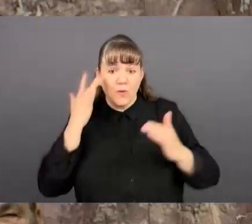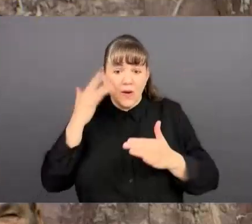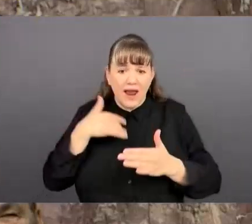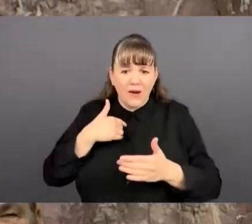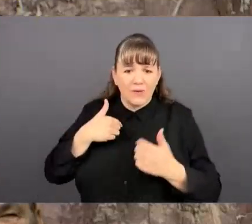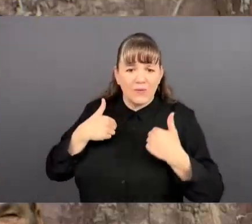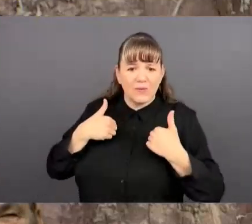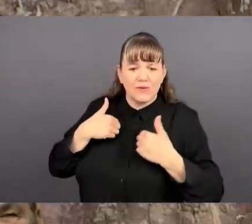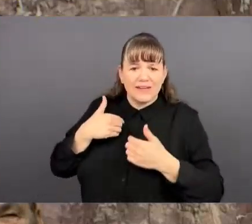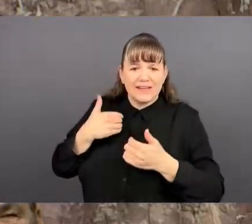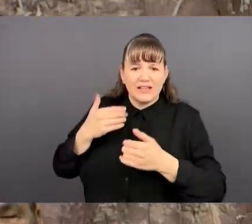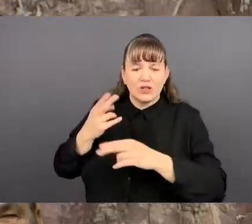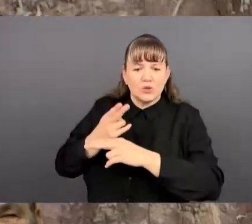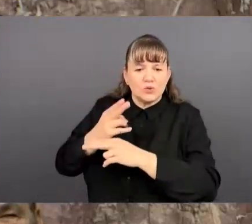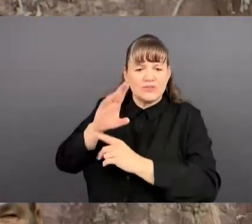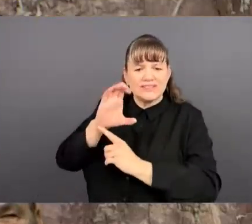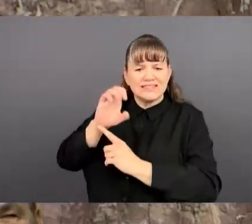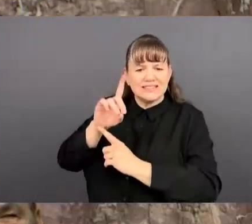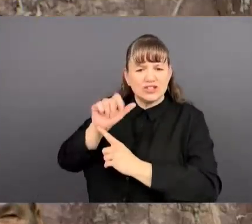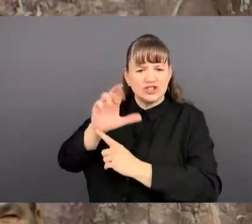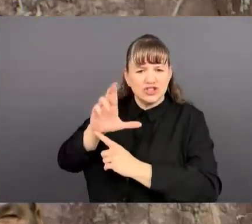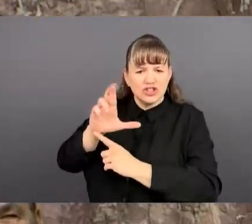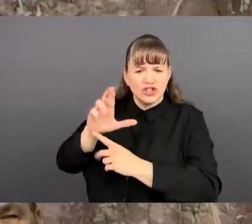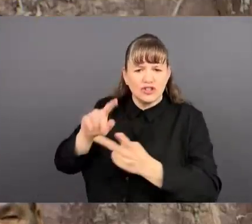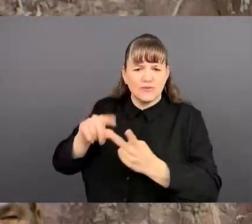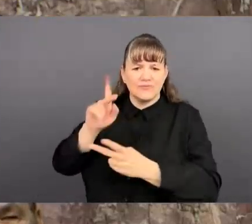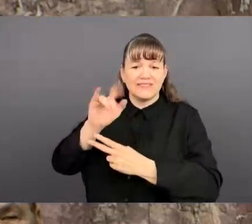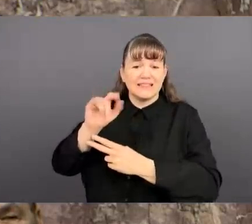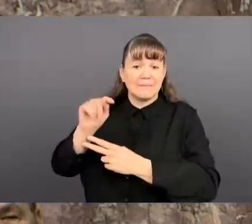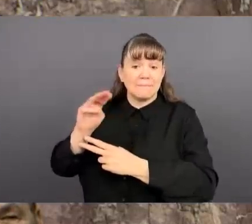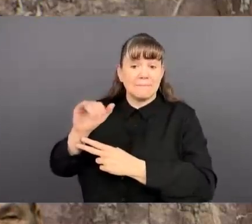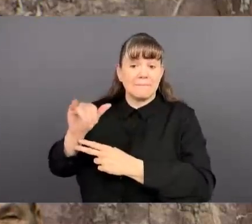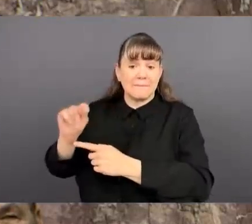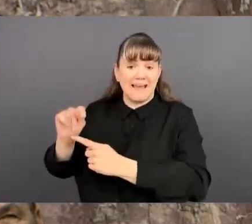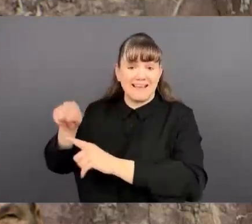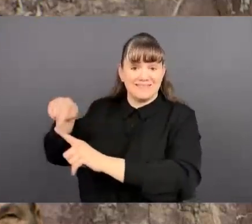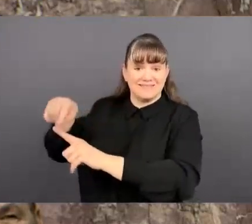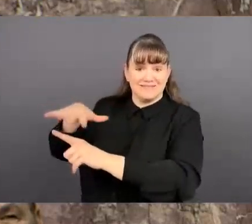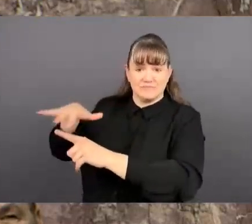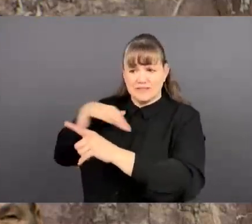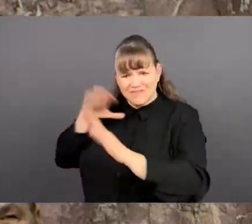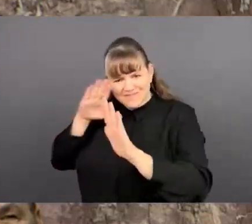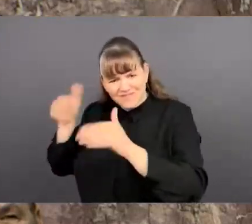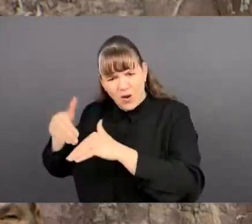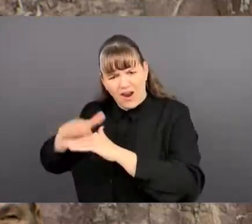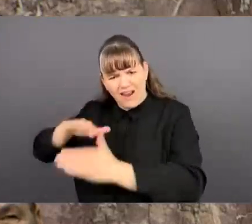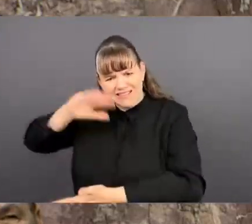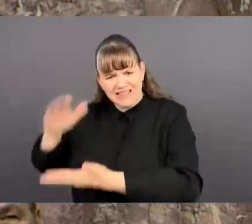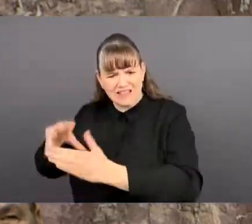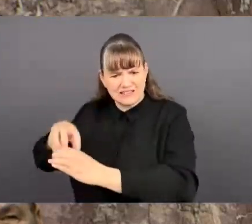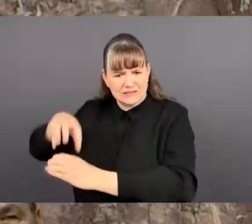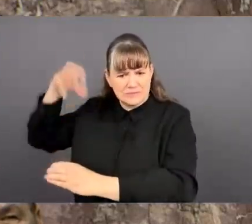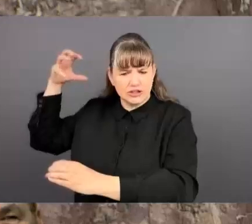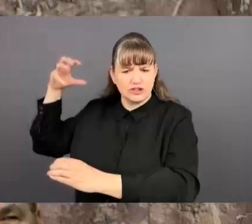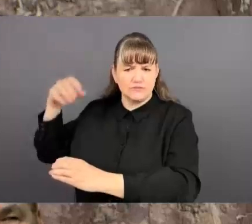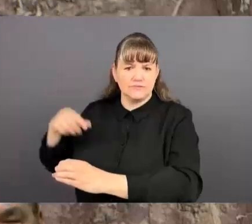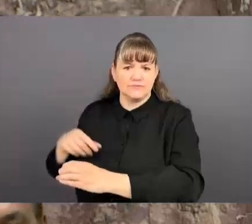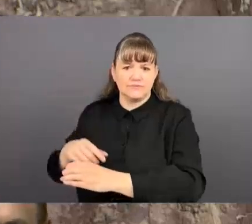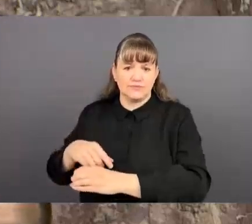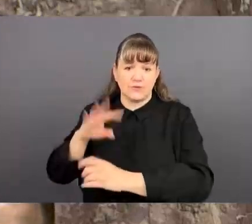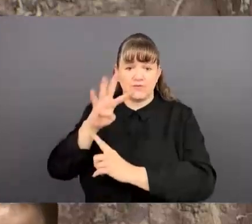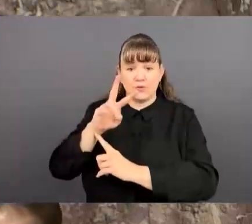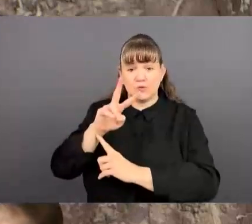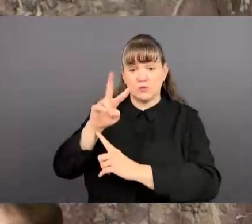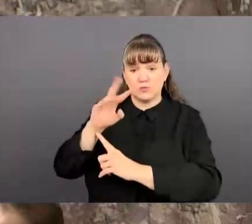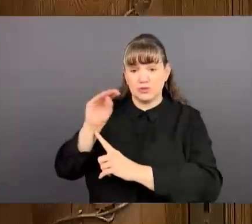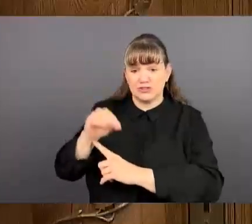taking actions to reduce emissions, a 42% reduction since 2015, and we're going for 75% by 2030.